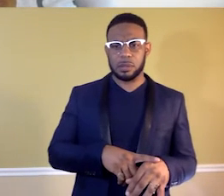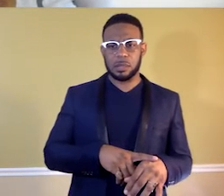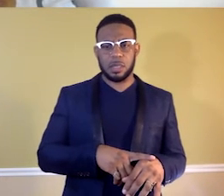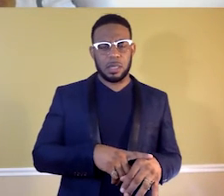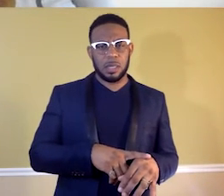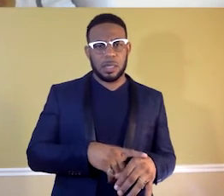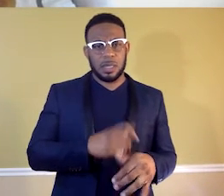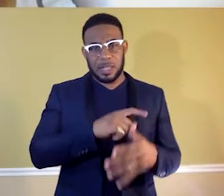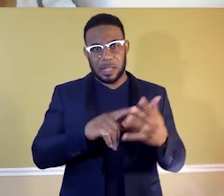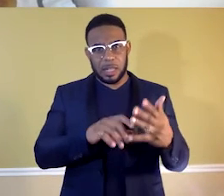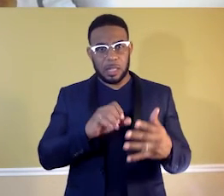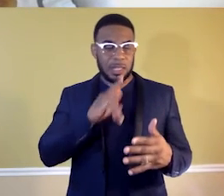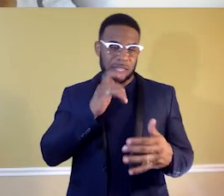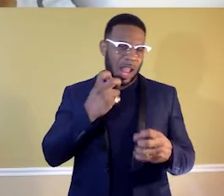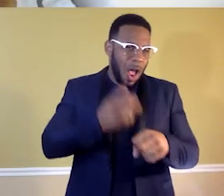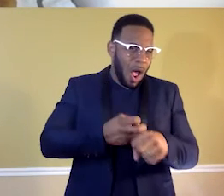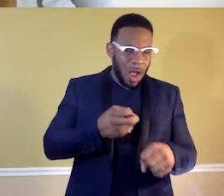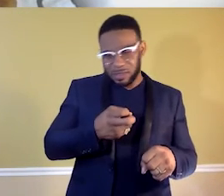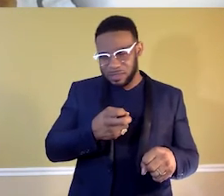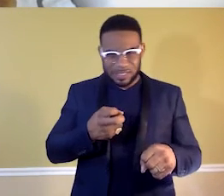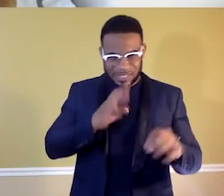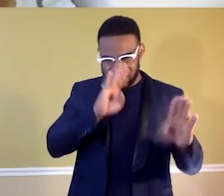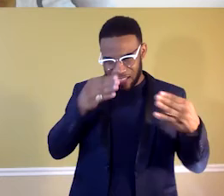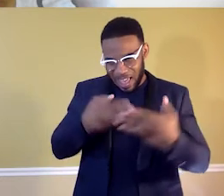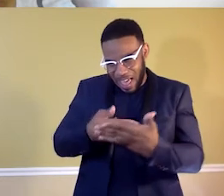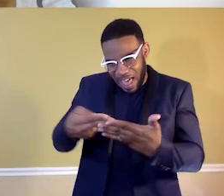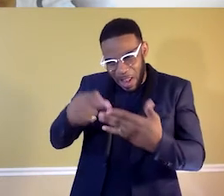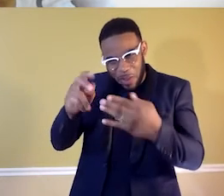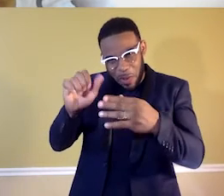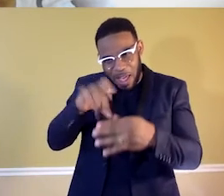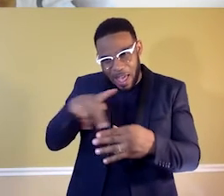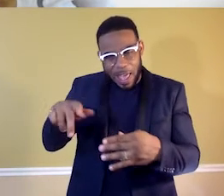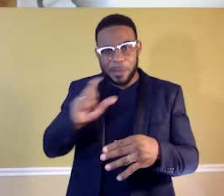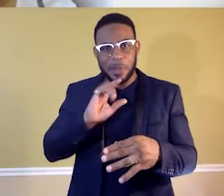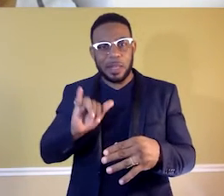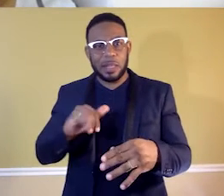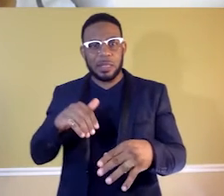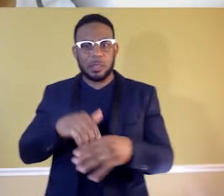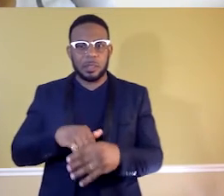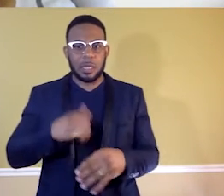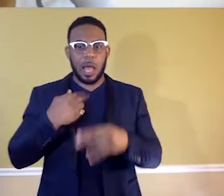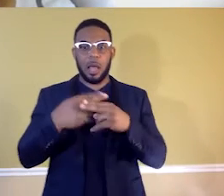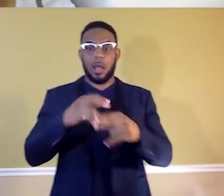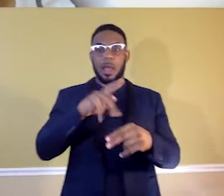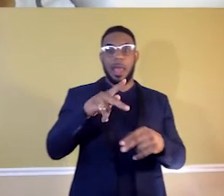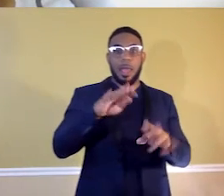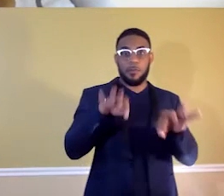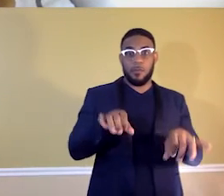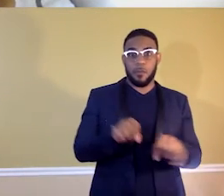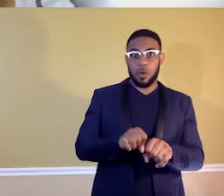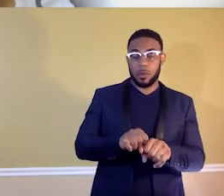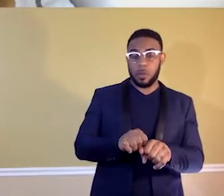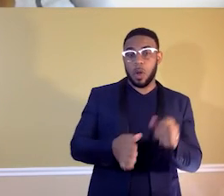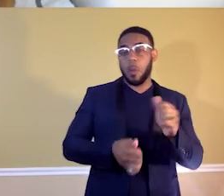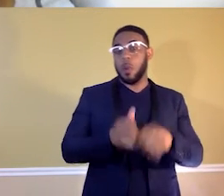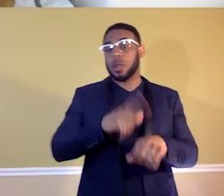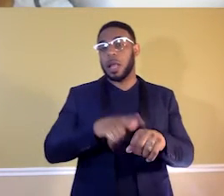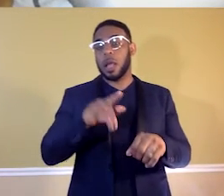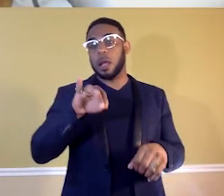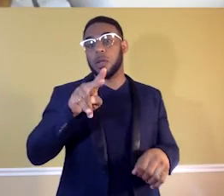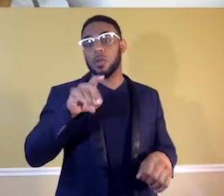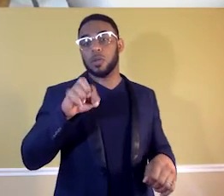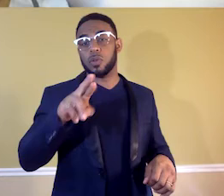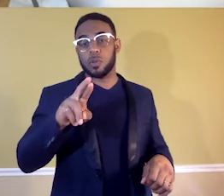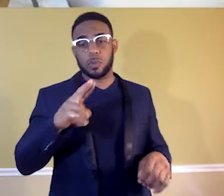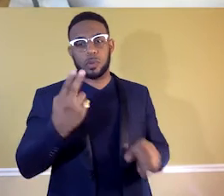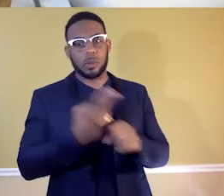Jupyter notebooks, but it's kind of hard to highlight their applications like in an actual app form. And most of the time, Jupyter notebooks are just